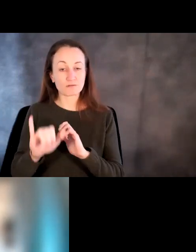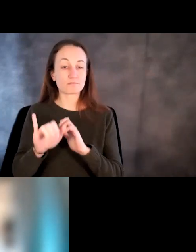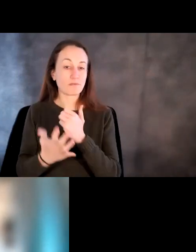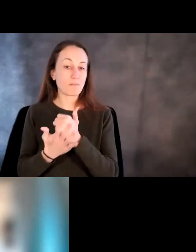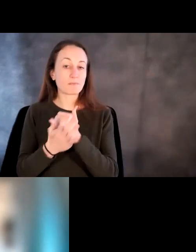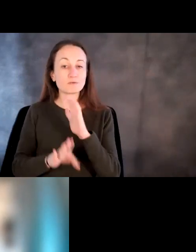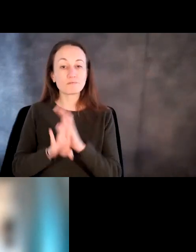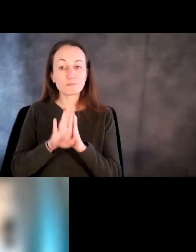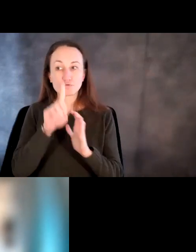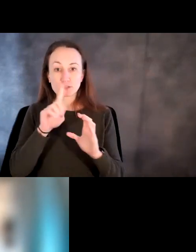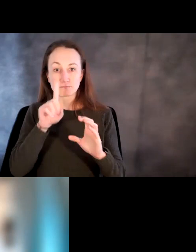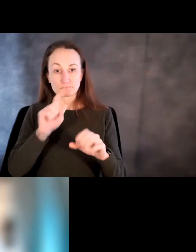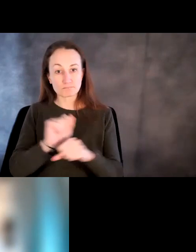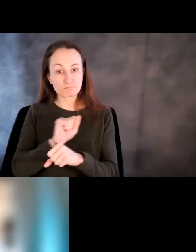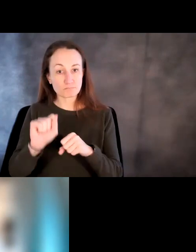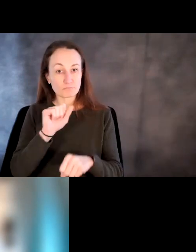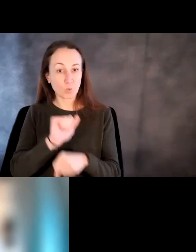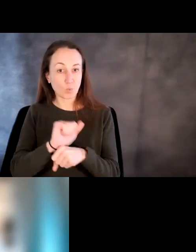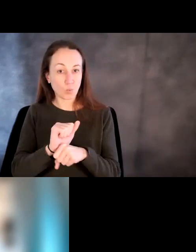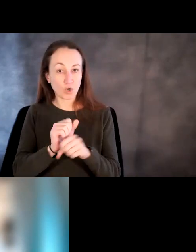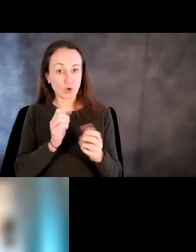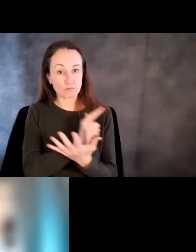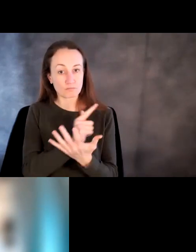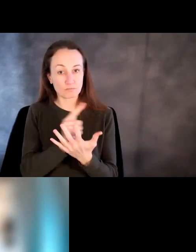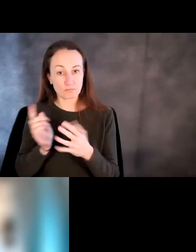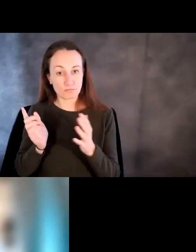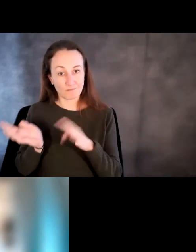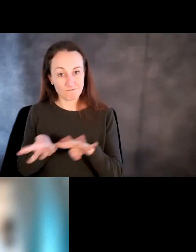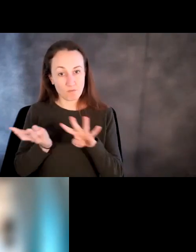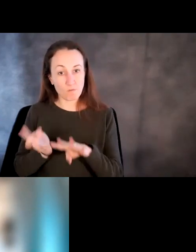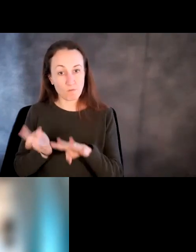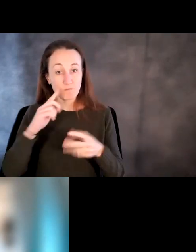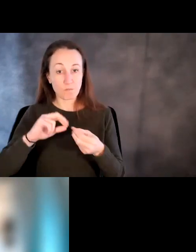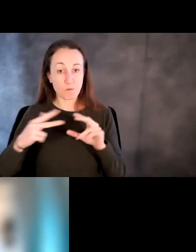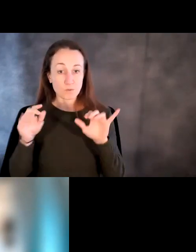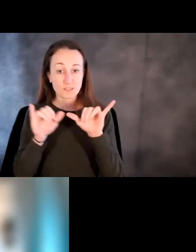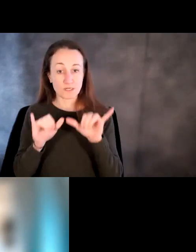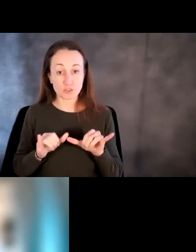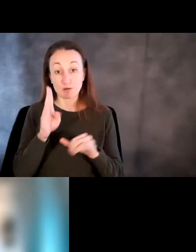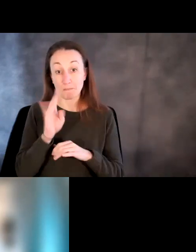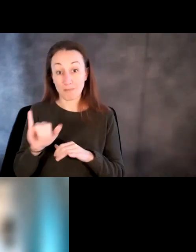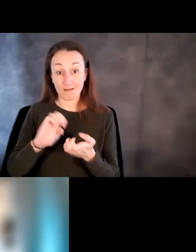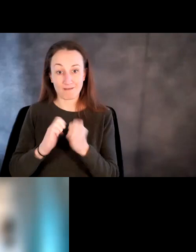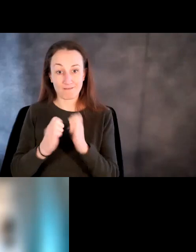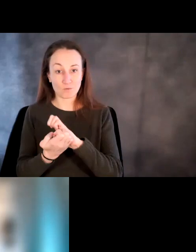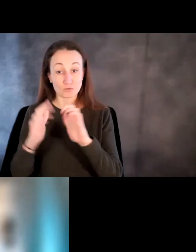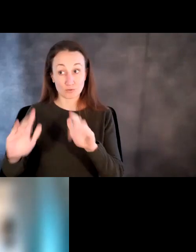really practical workflows for protein engineering by evolution. So take it away,